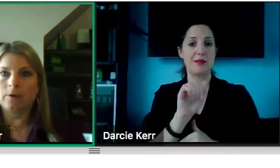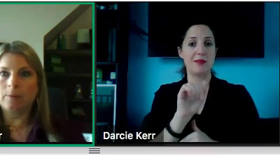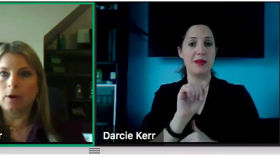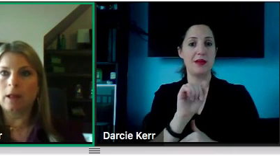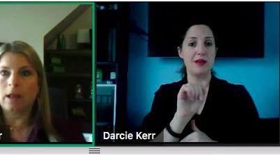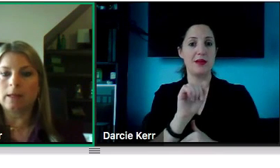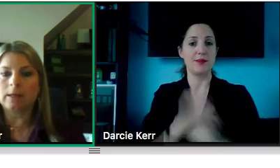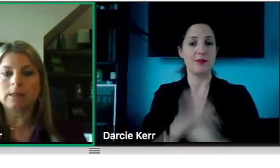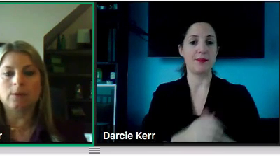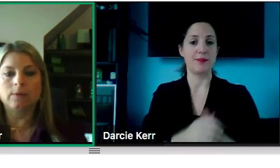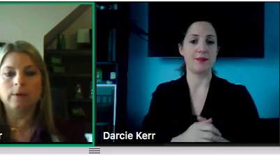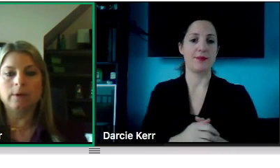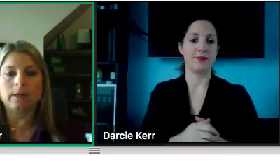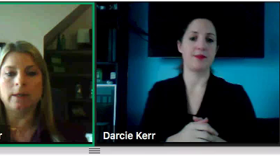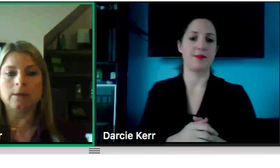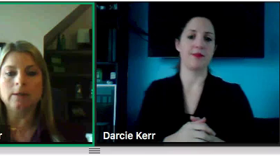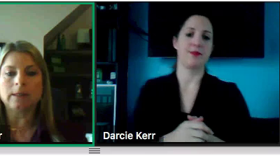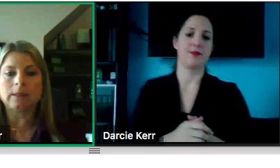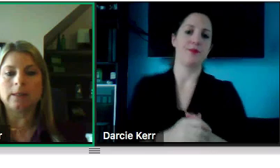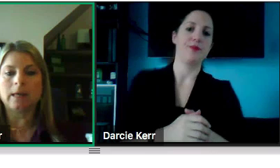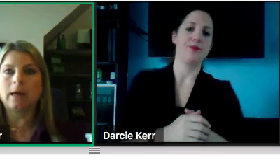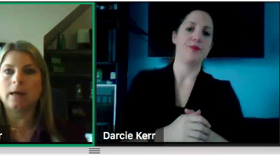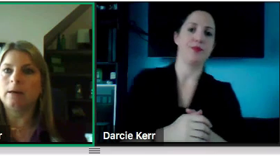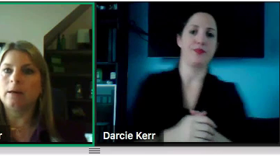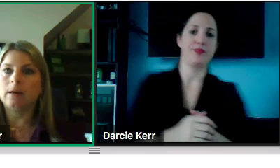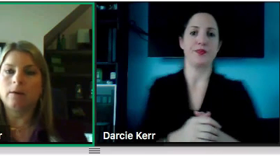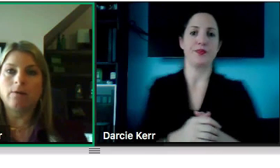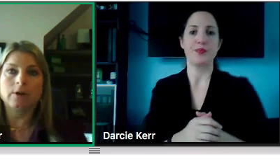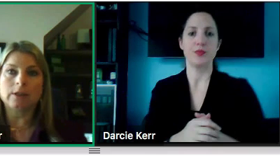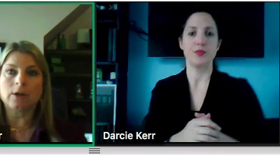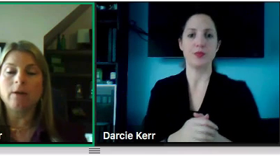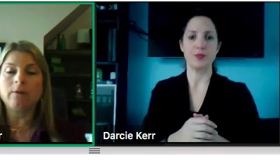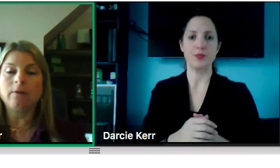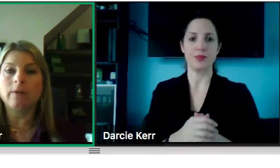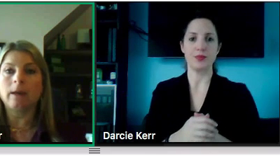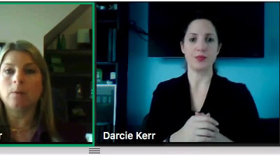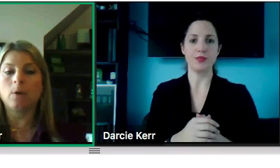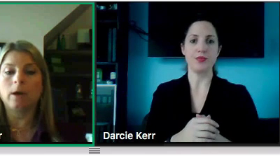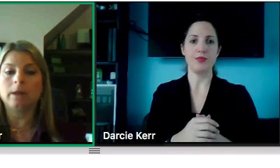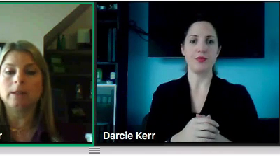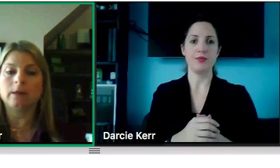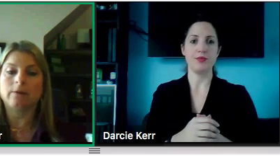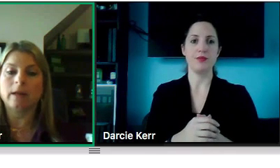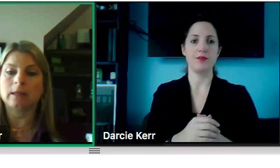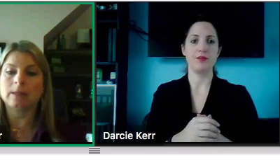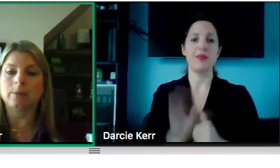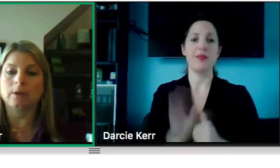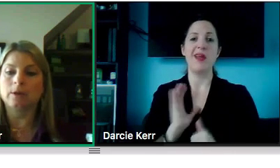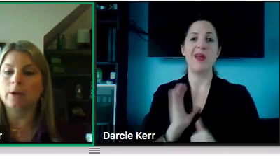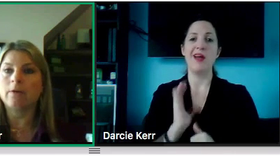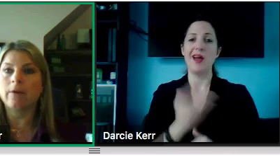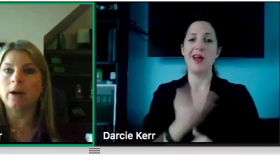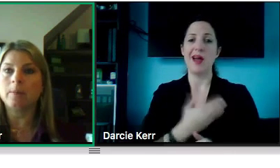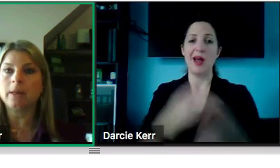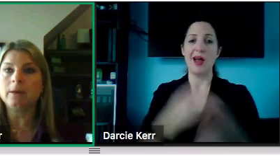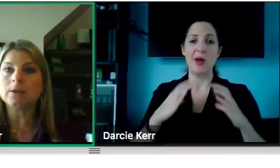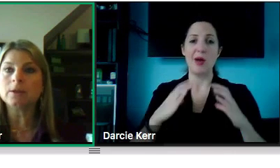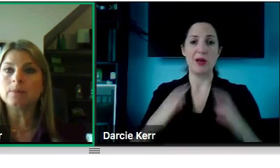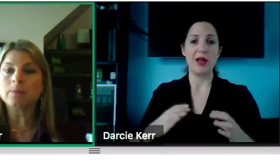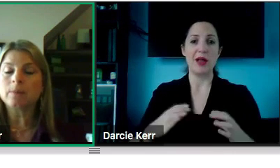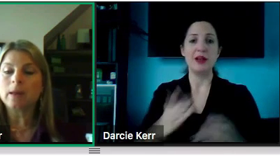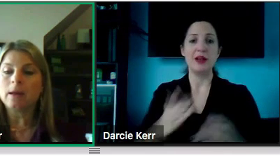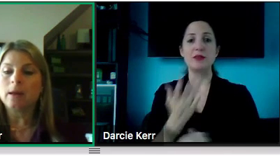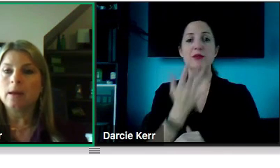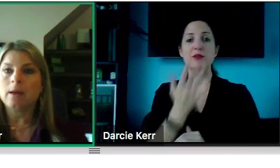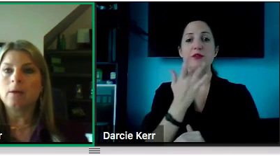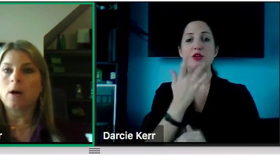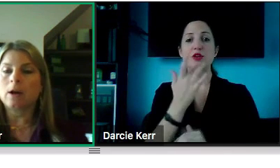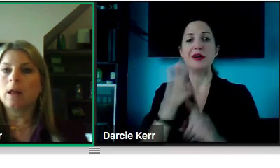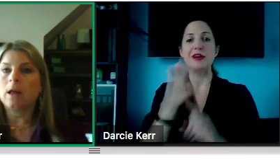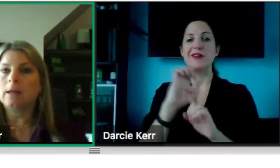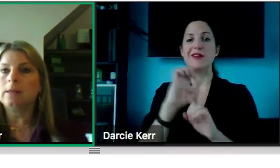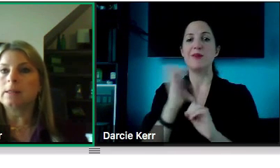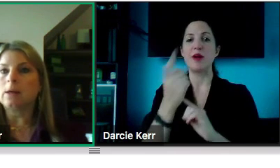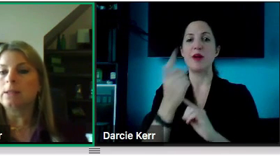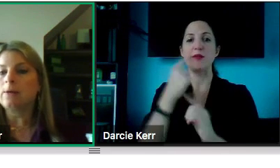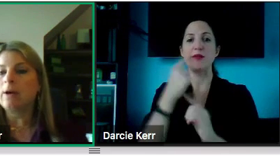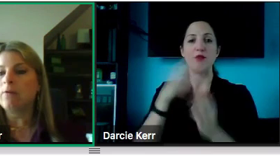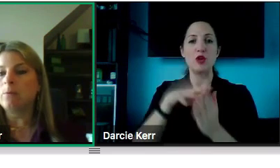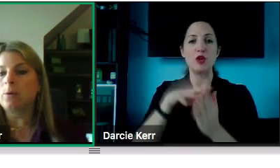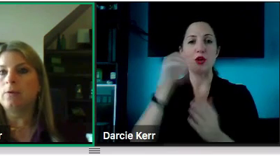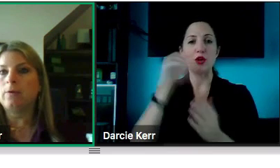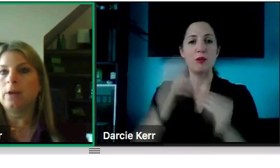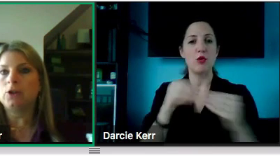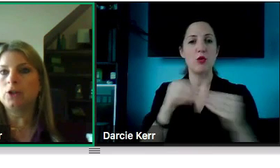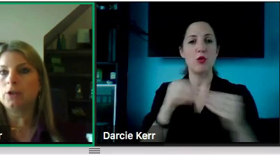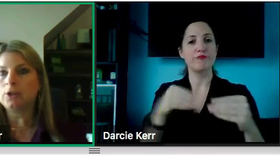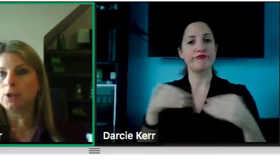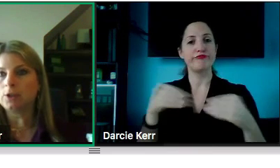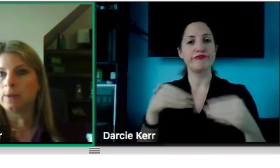What we've learned from our clients over the years is that, first off, they want a flexible learning environment. Our clients